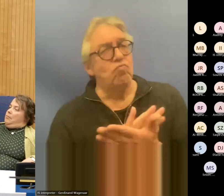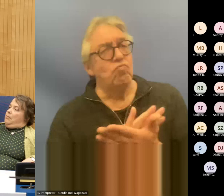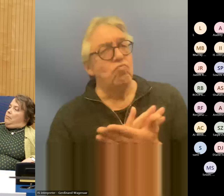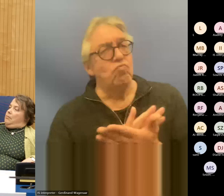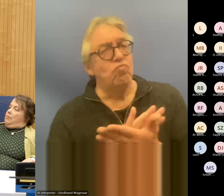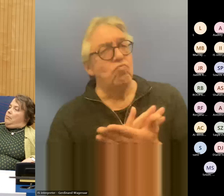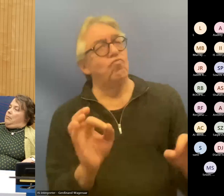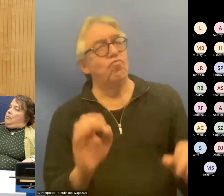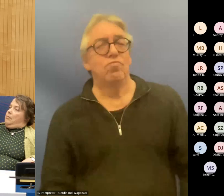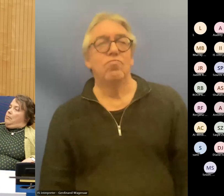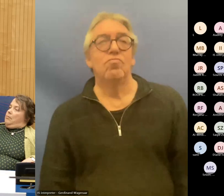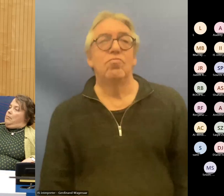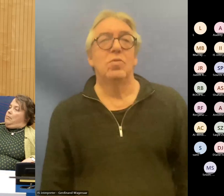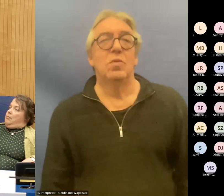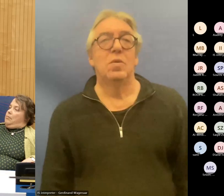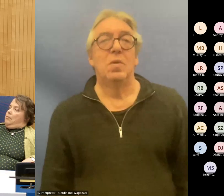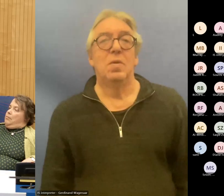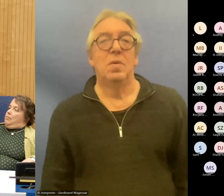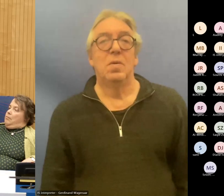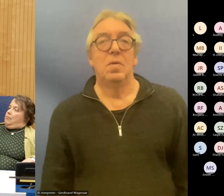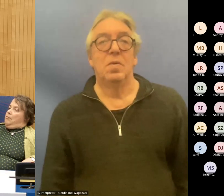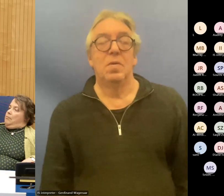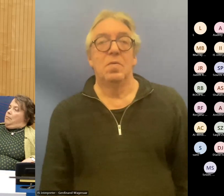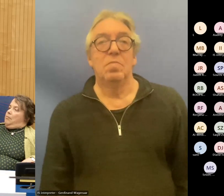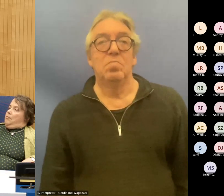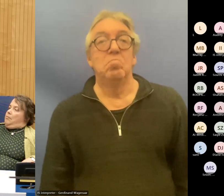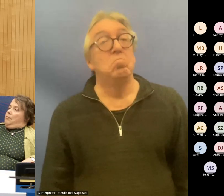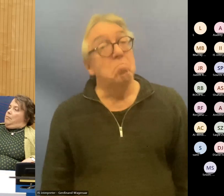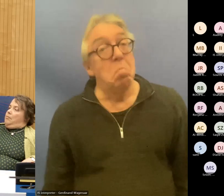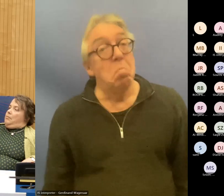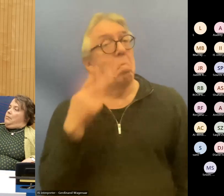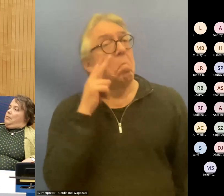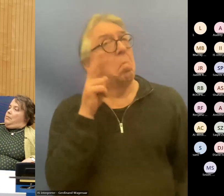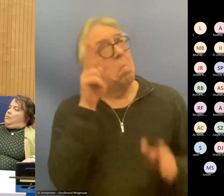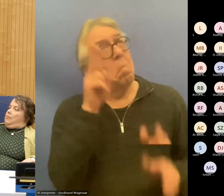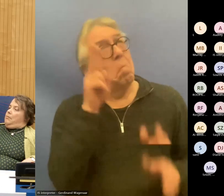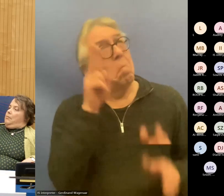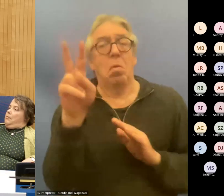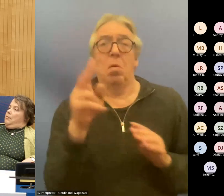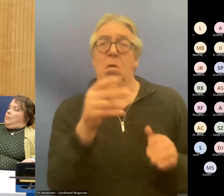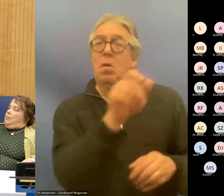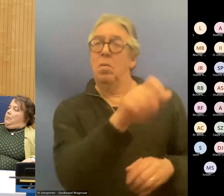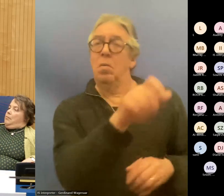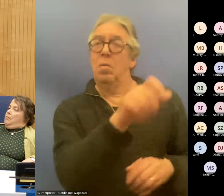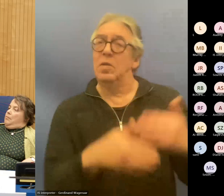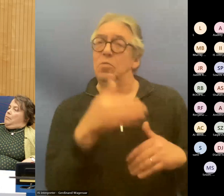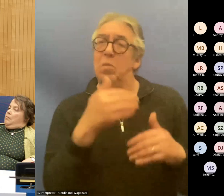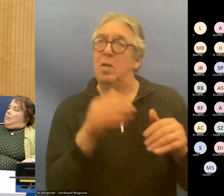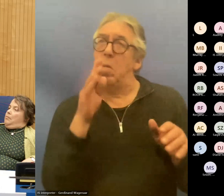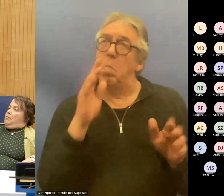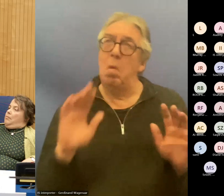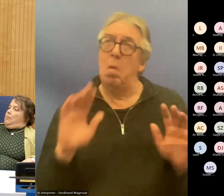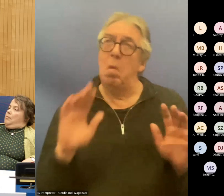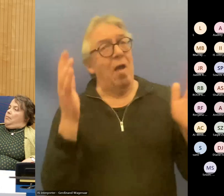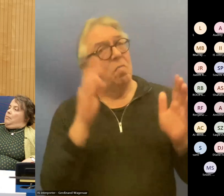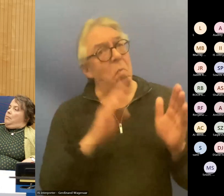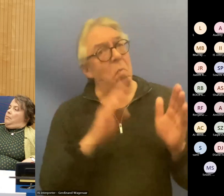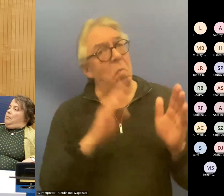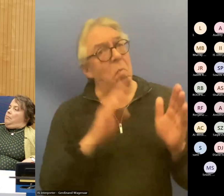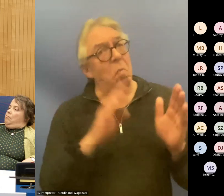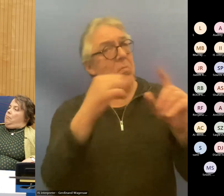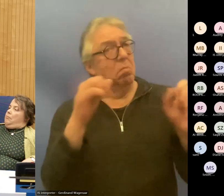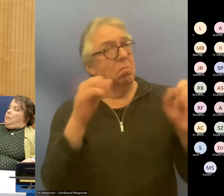see there is some light for persons with disability. But my question is, do we